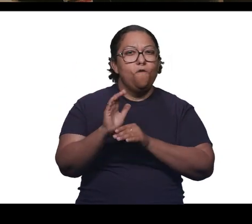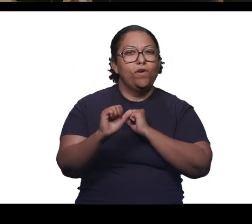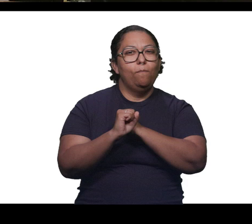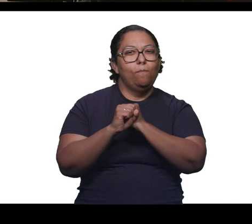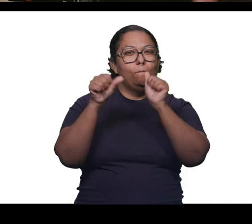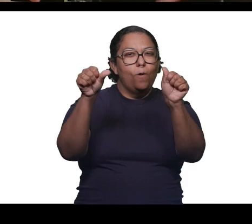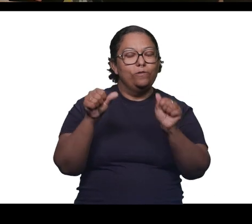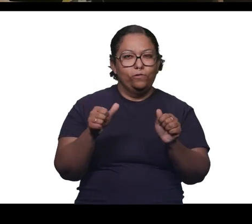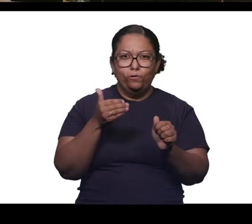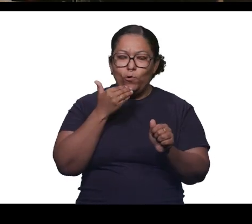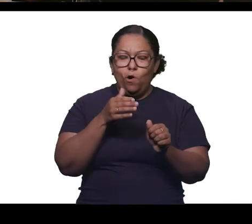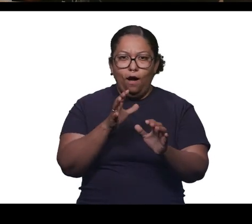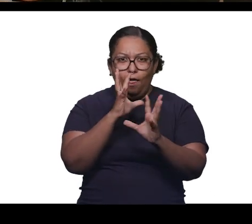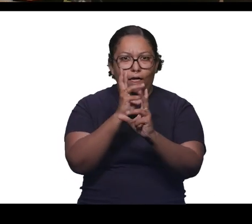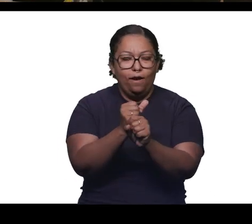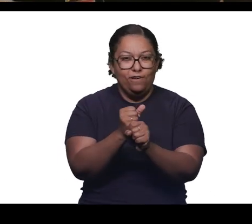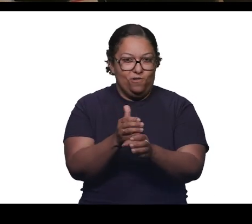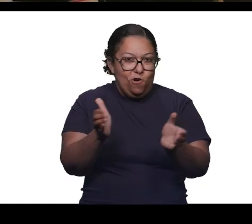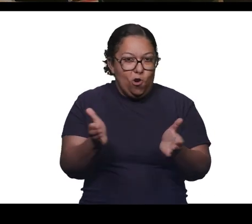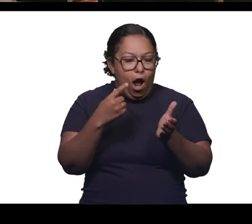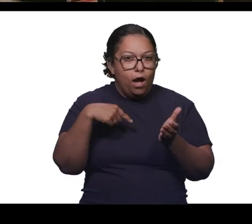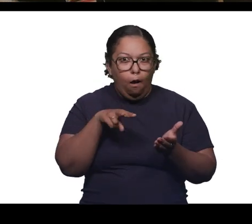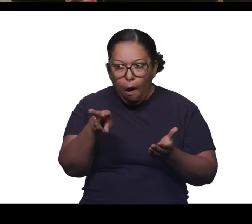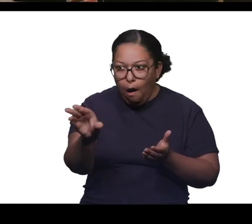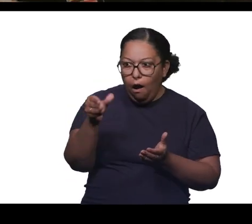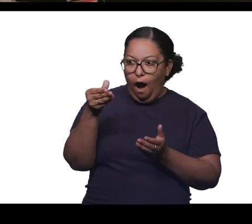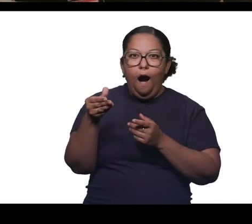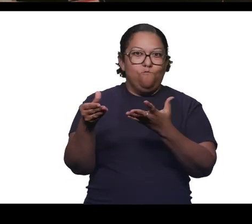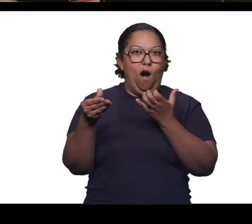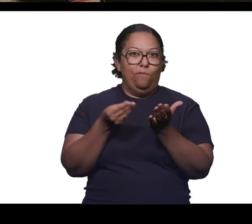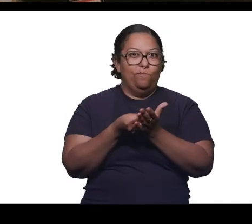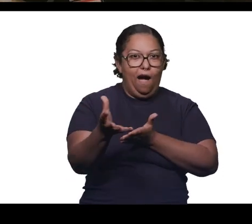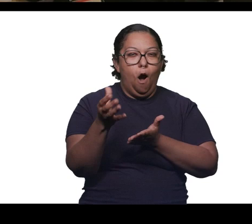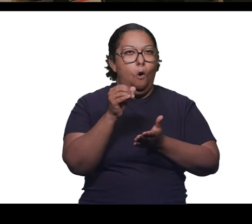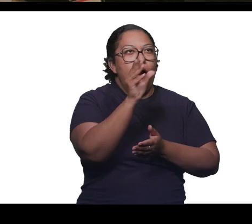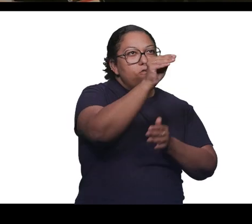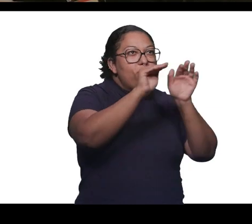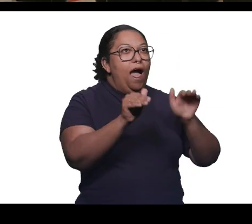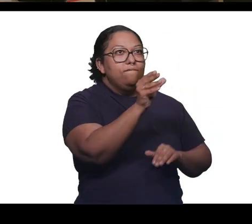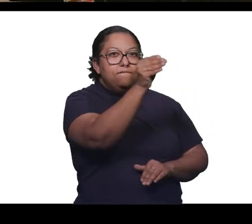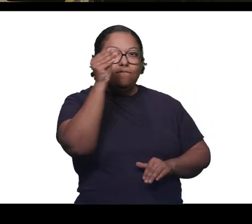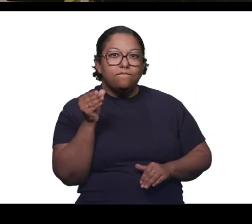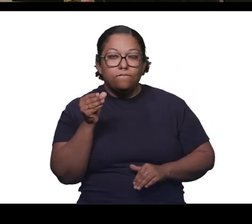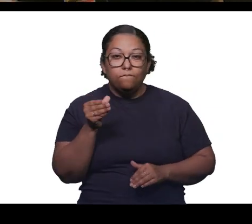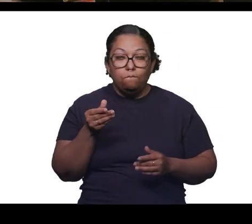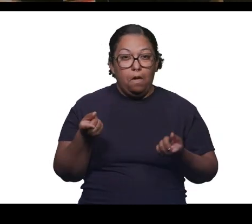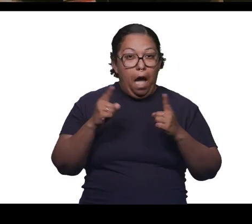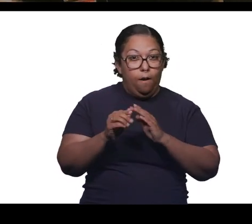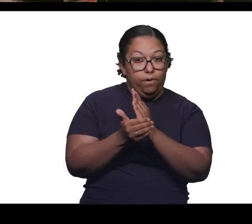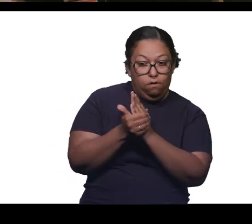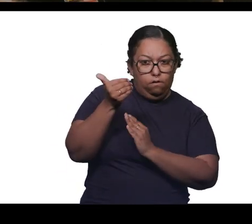to check it out of the library or pick it off of a shelf. So what is happening on that book jacket that we're interested in and curious